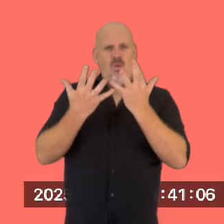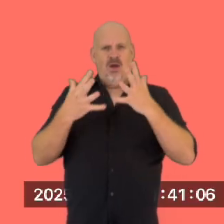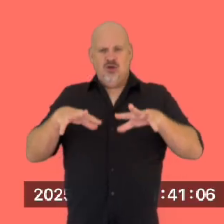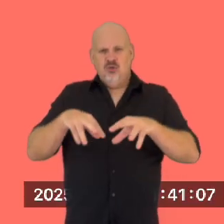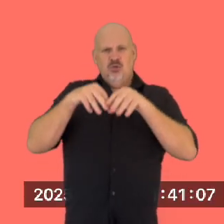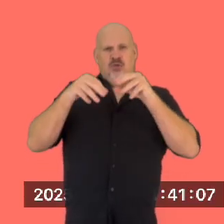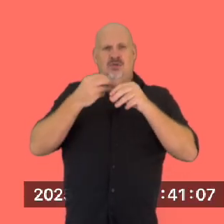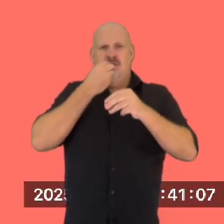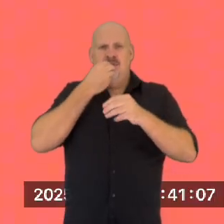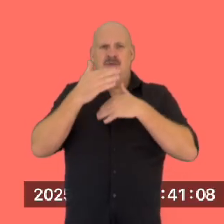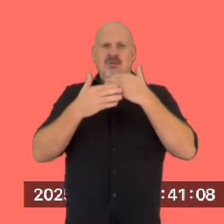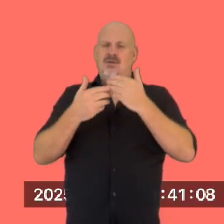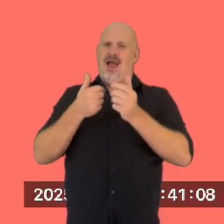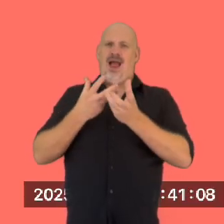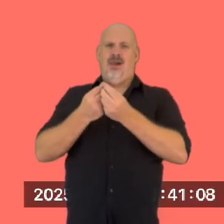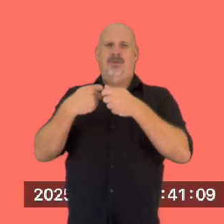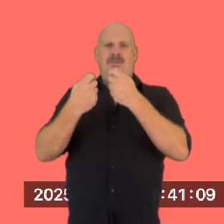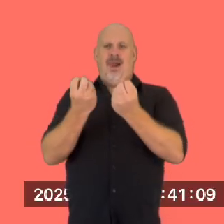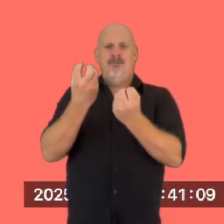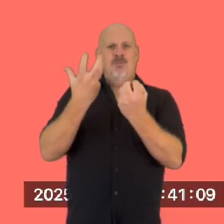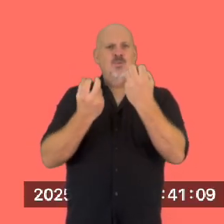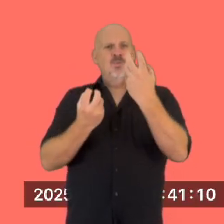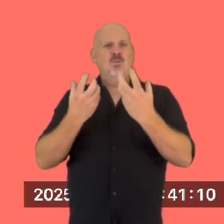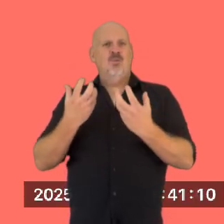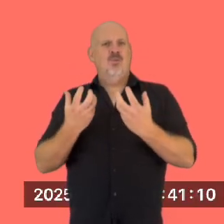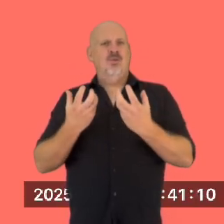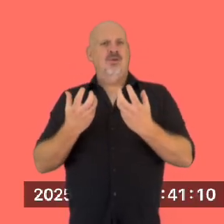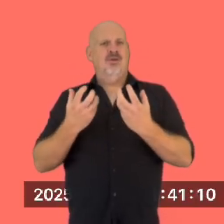that give all the growth and nutrients that help them become these beautiful